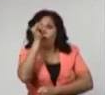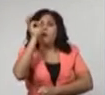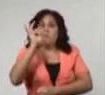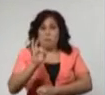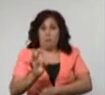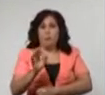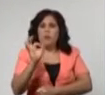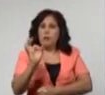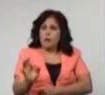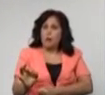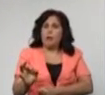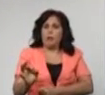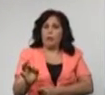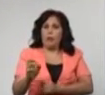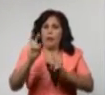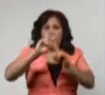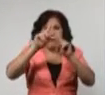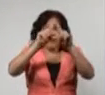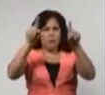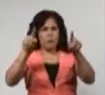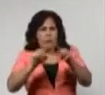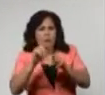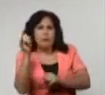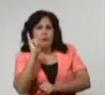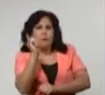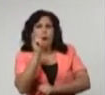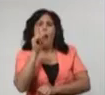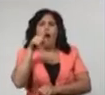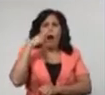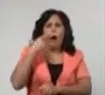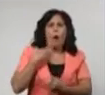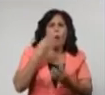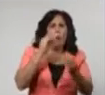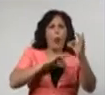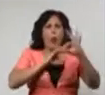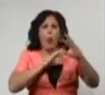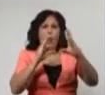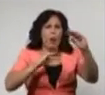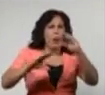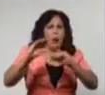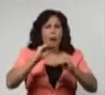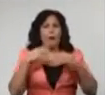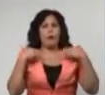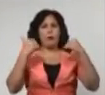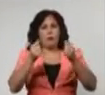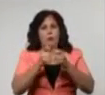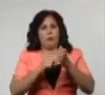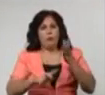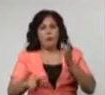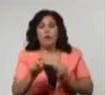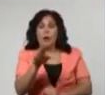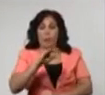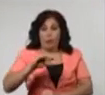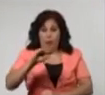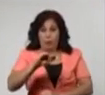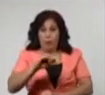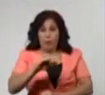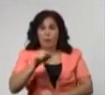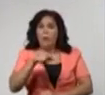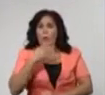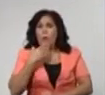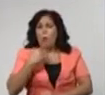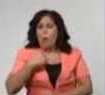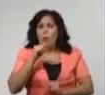test performed after they completed the treatment turned out negative.